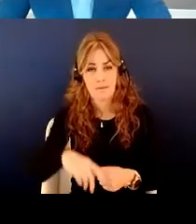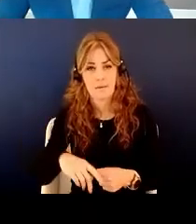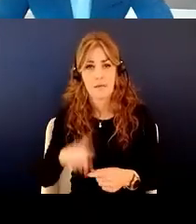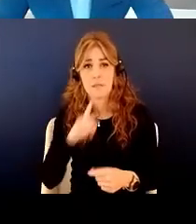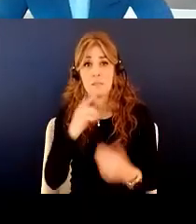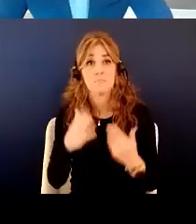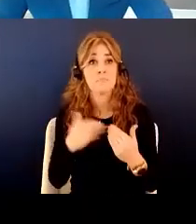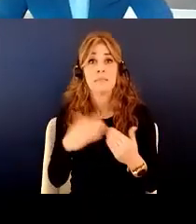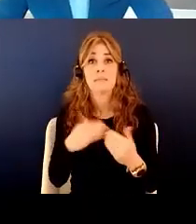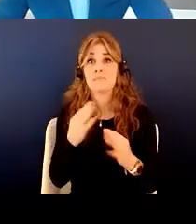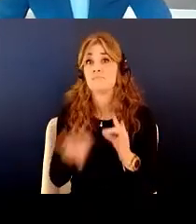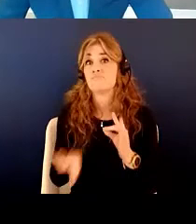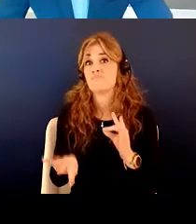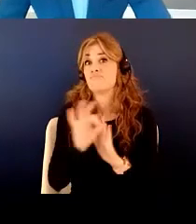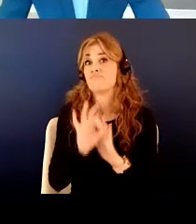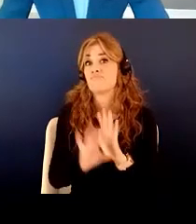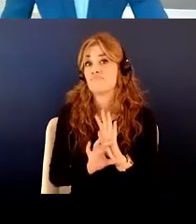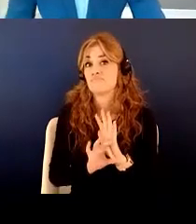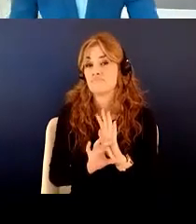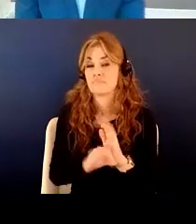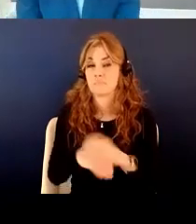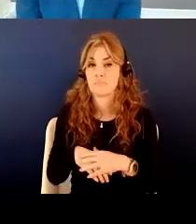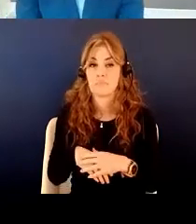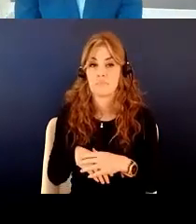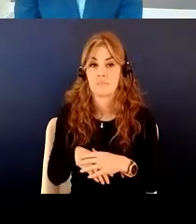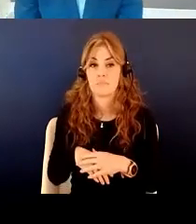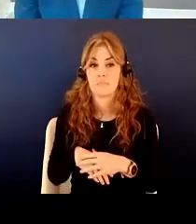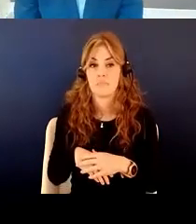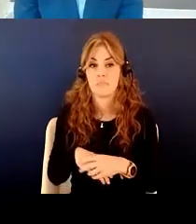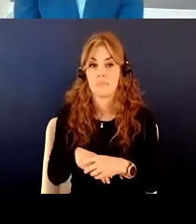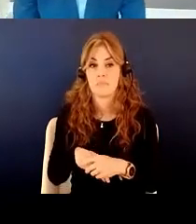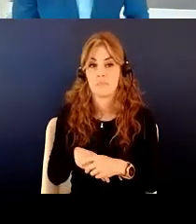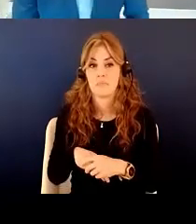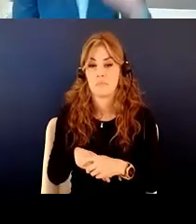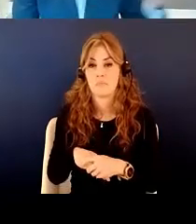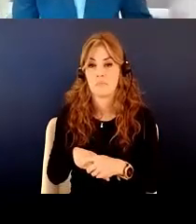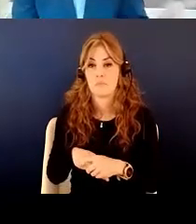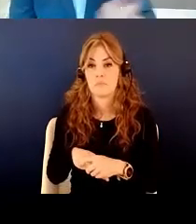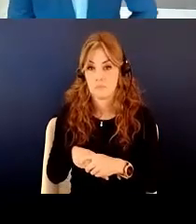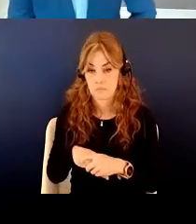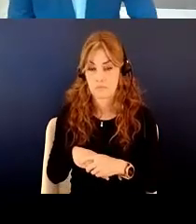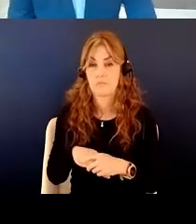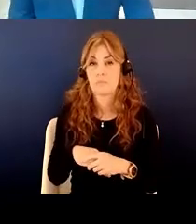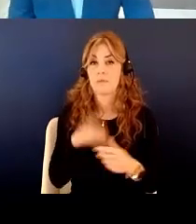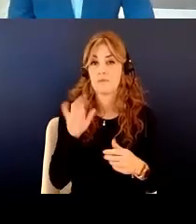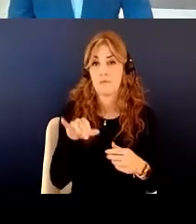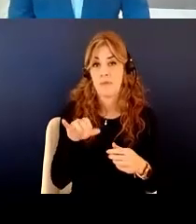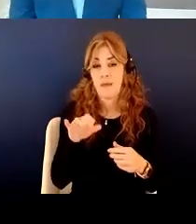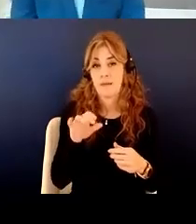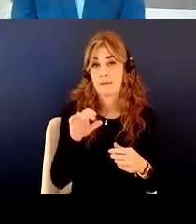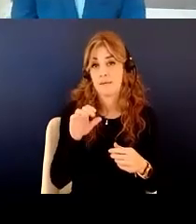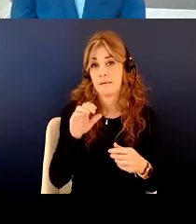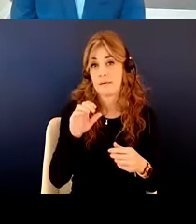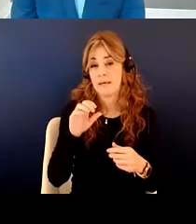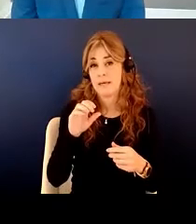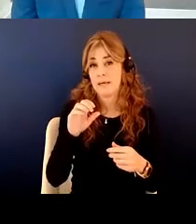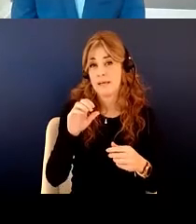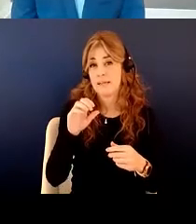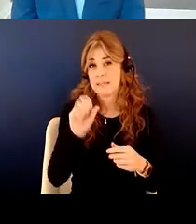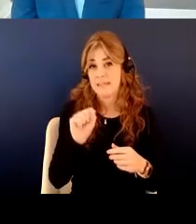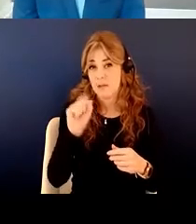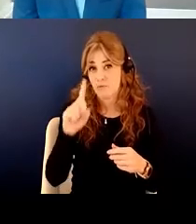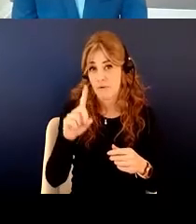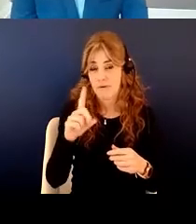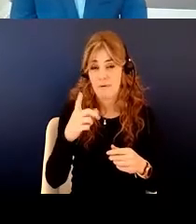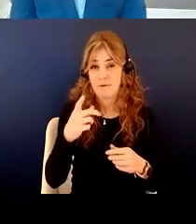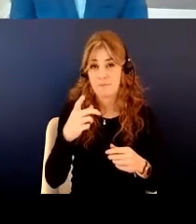simple formula, actually. All we're doing here is we're taking that standardized mean difference effect size that we just